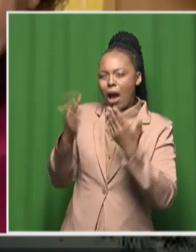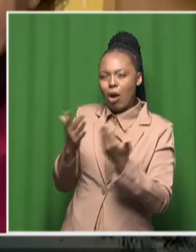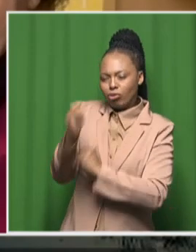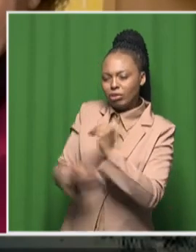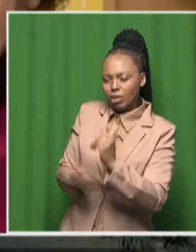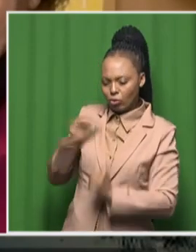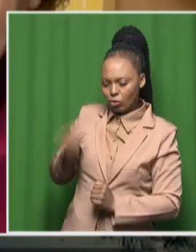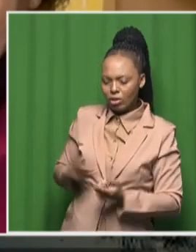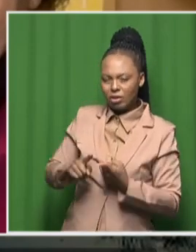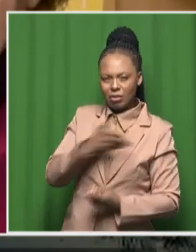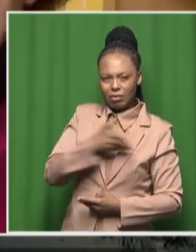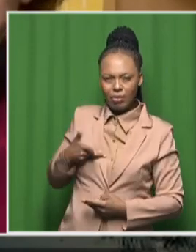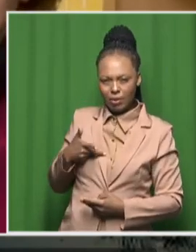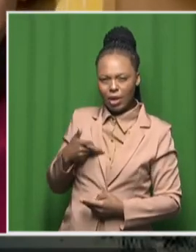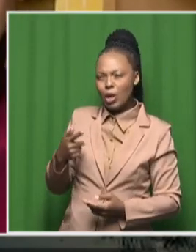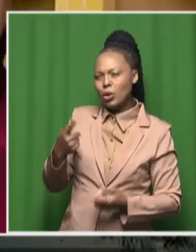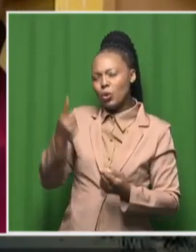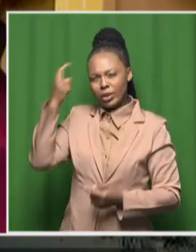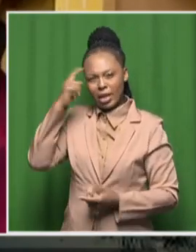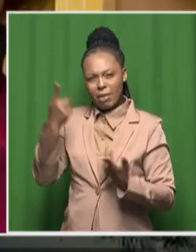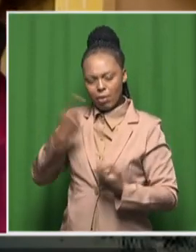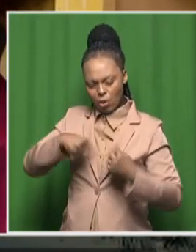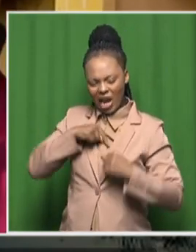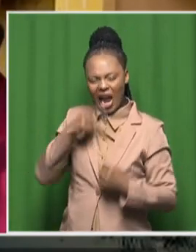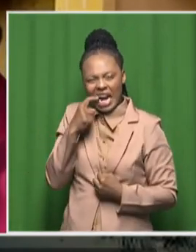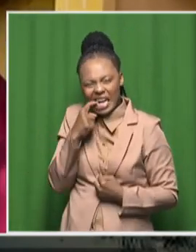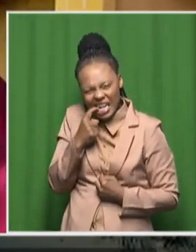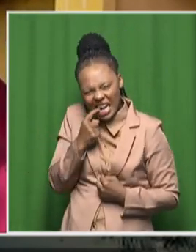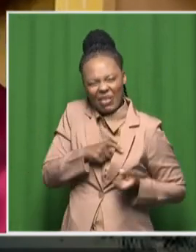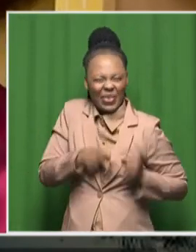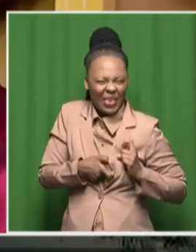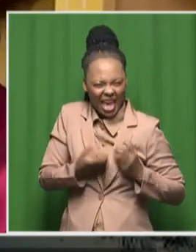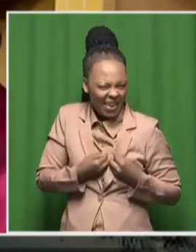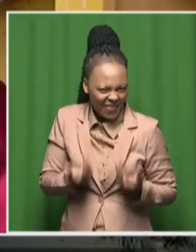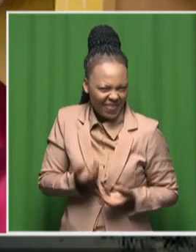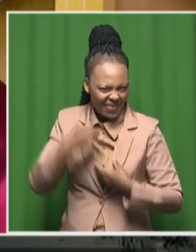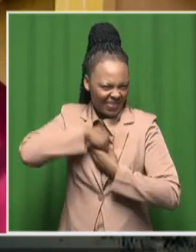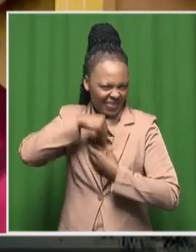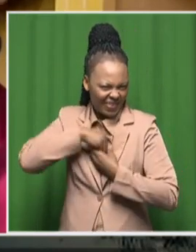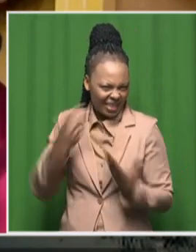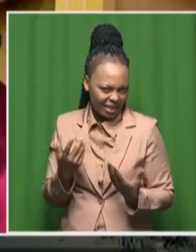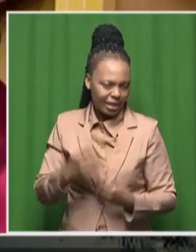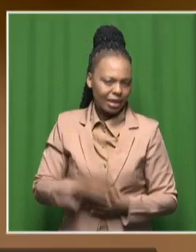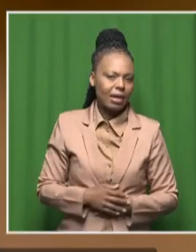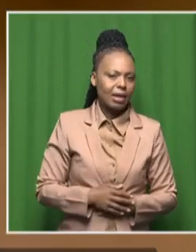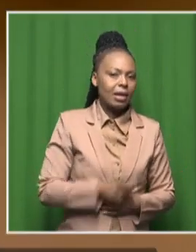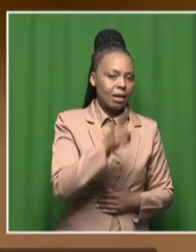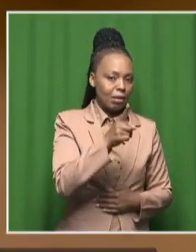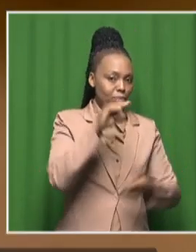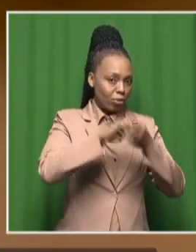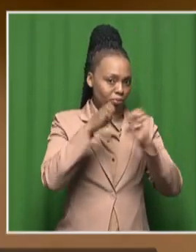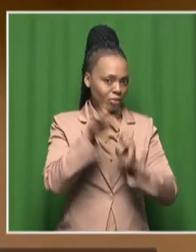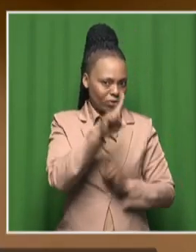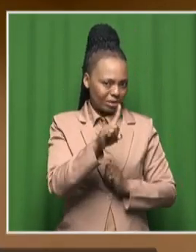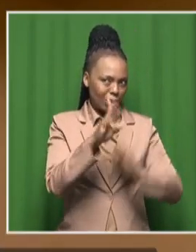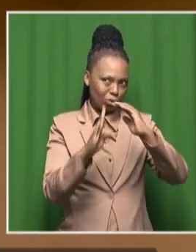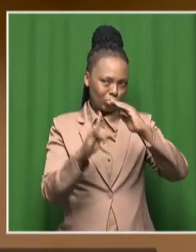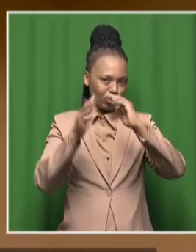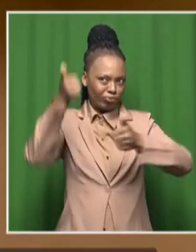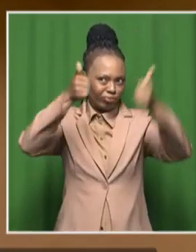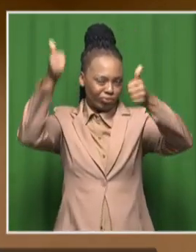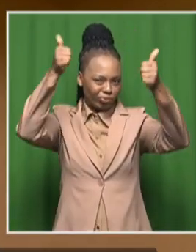society? We are indeed, but the lack of leadership from the top about